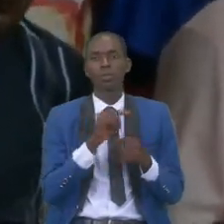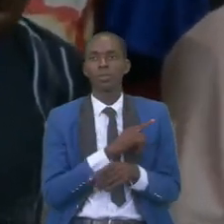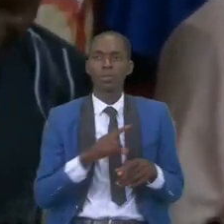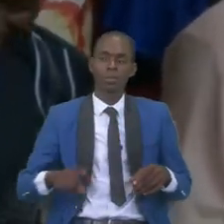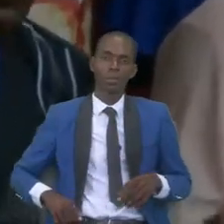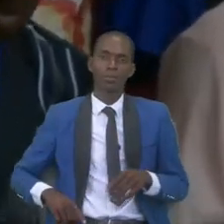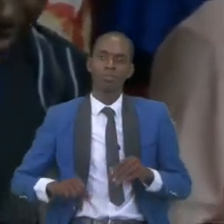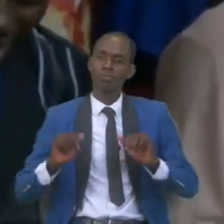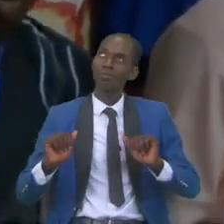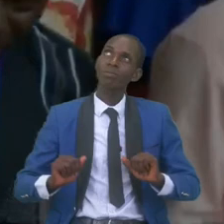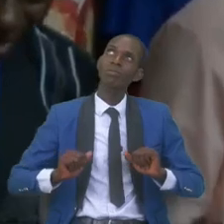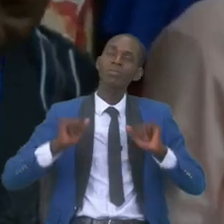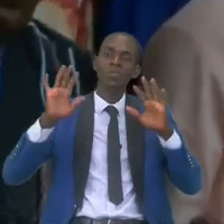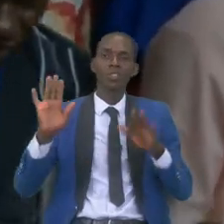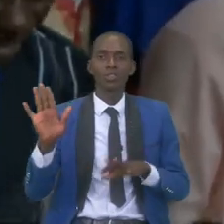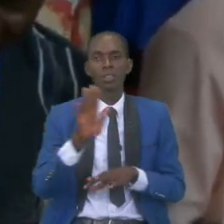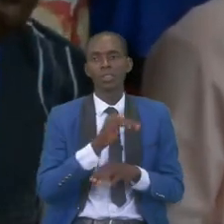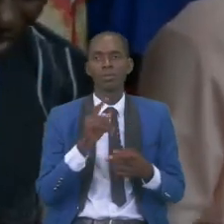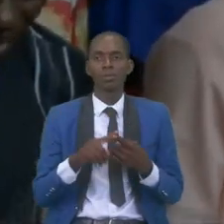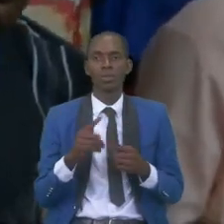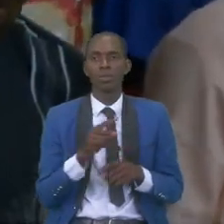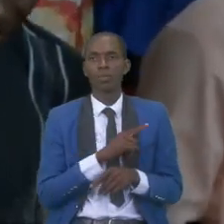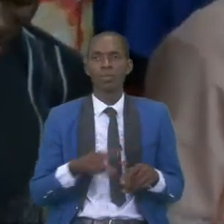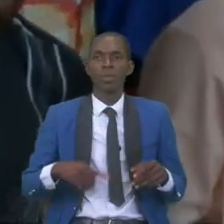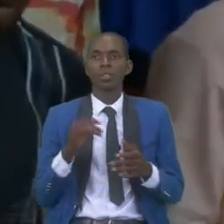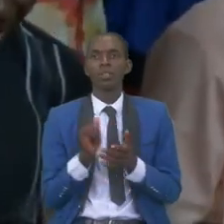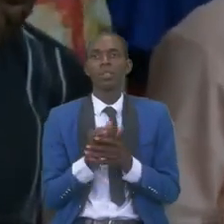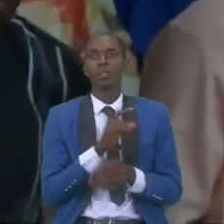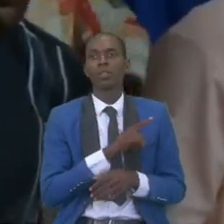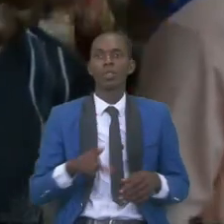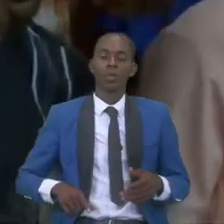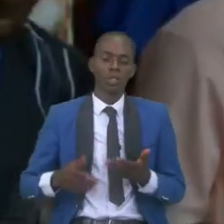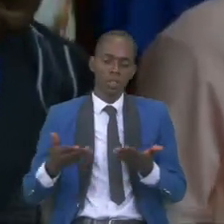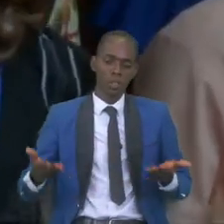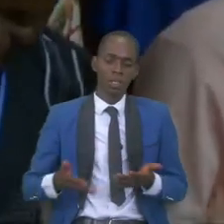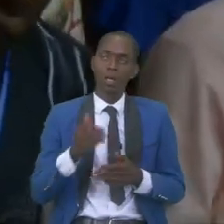Surrender yourself to the Lord. And say, Lord, here I am.